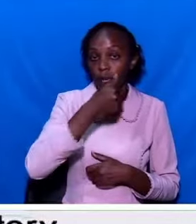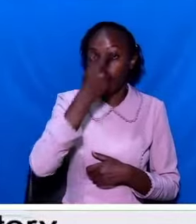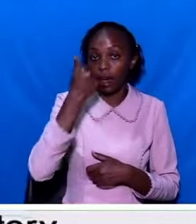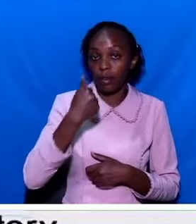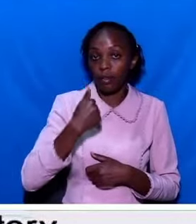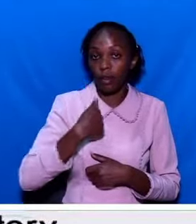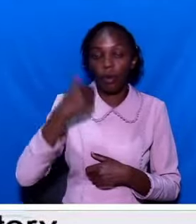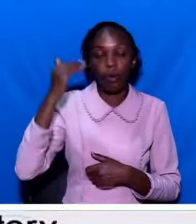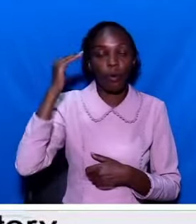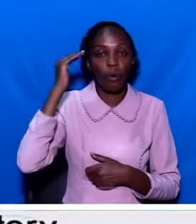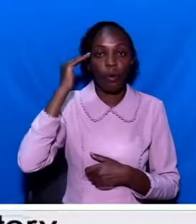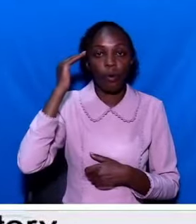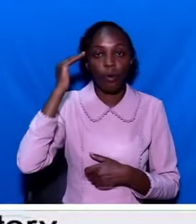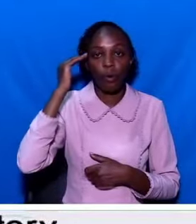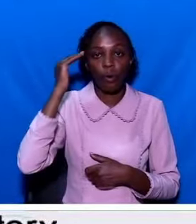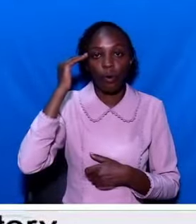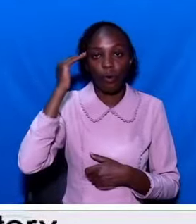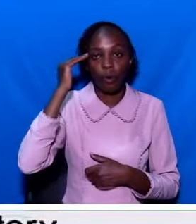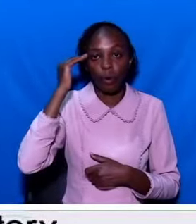Because I know